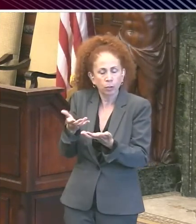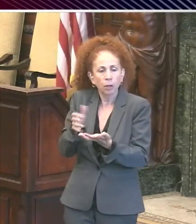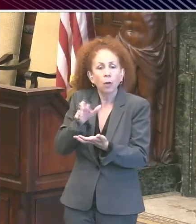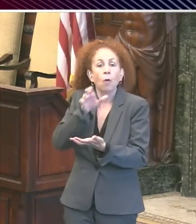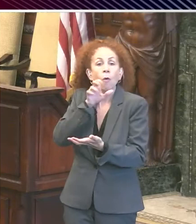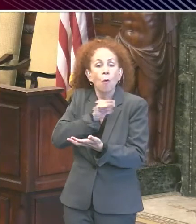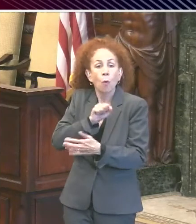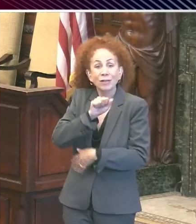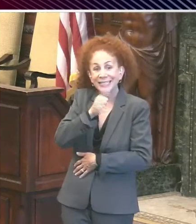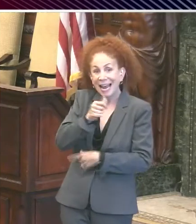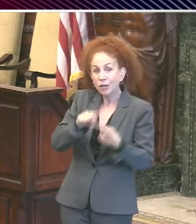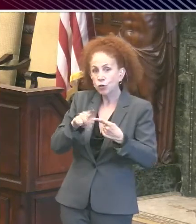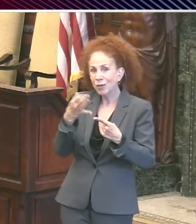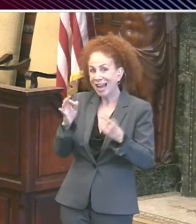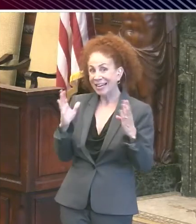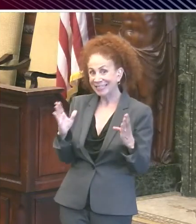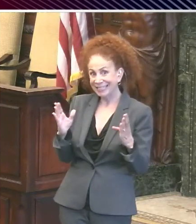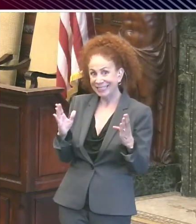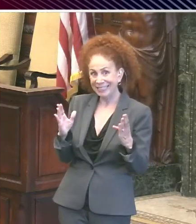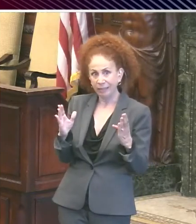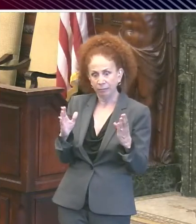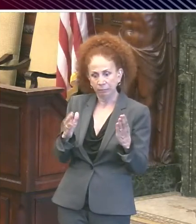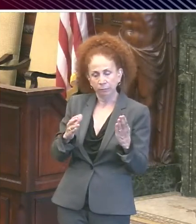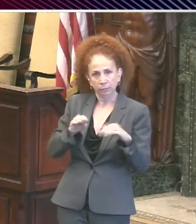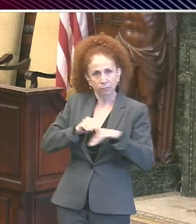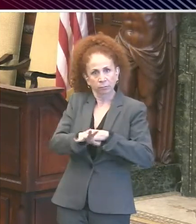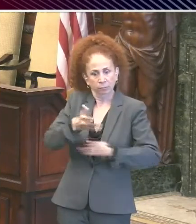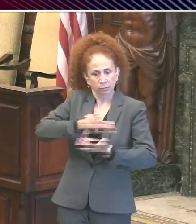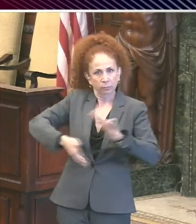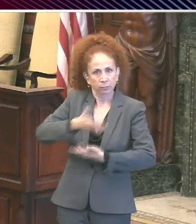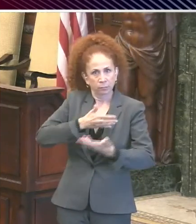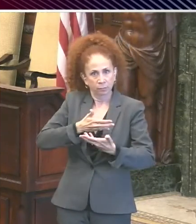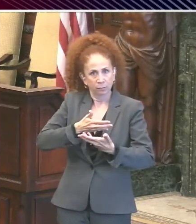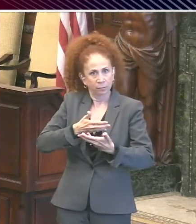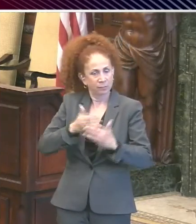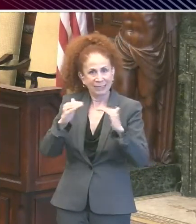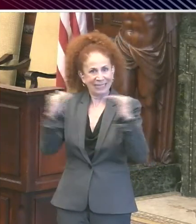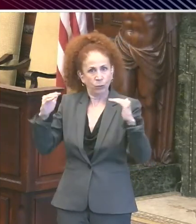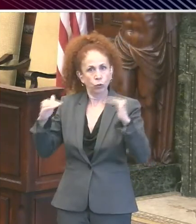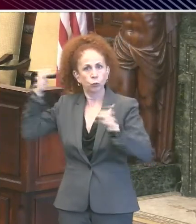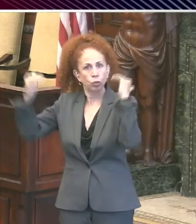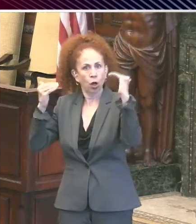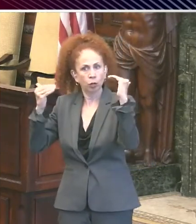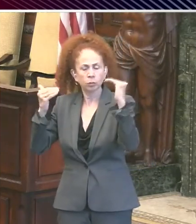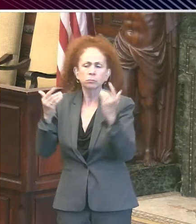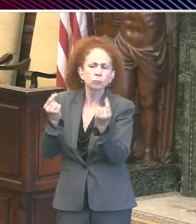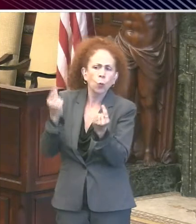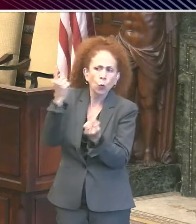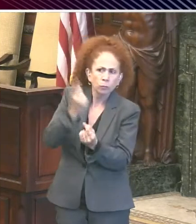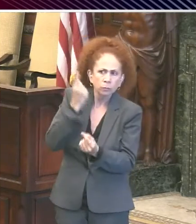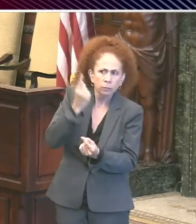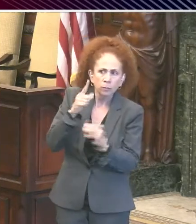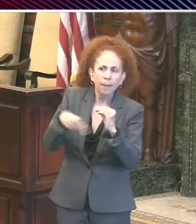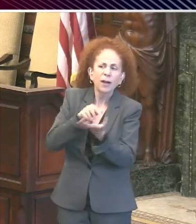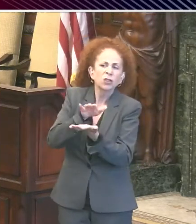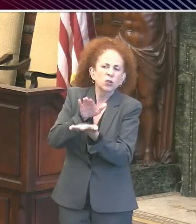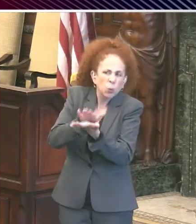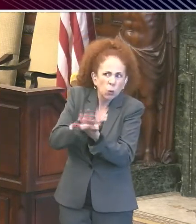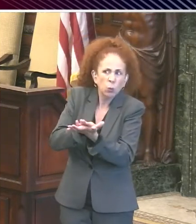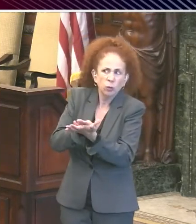between the ages of 10 and 19 and how that maybe they spread it as much as adults, and what you made of that in light of the conversation about